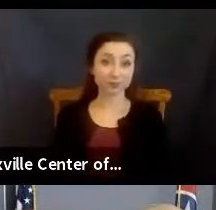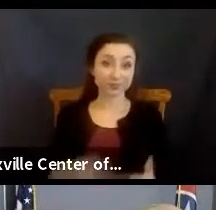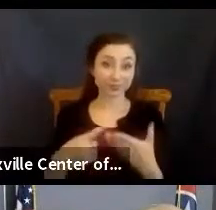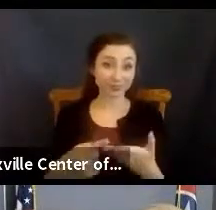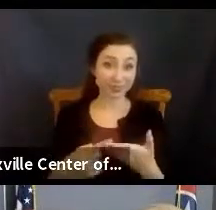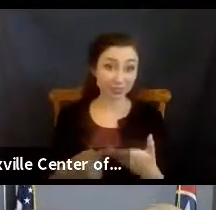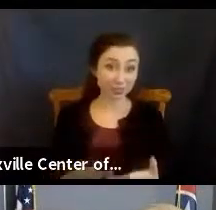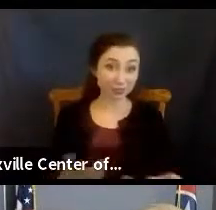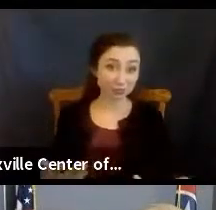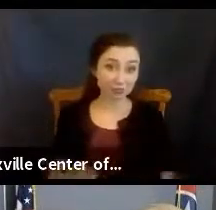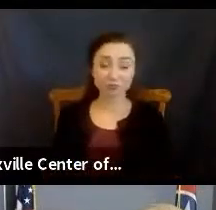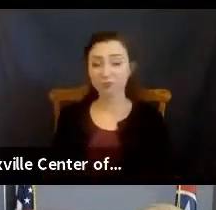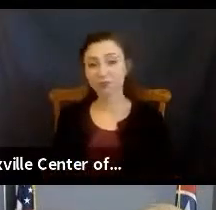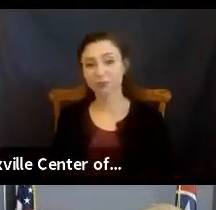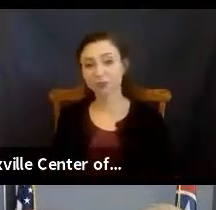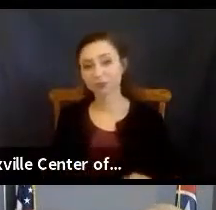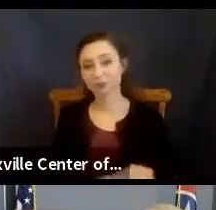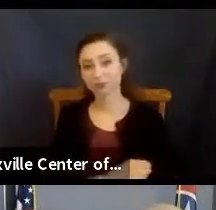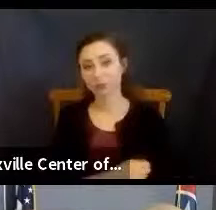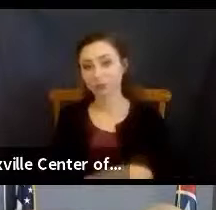Discussion?